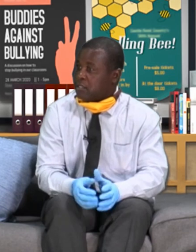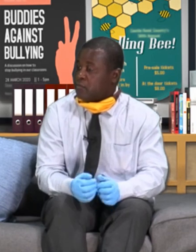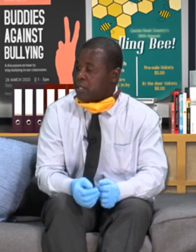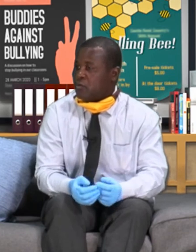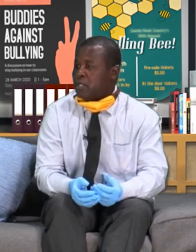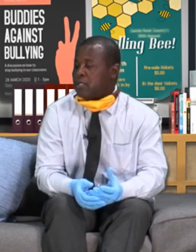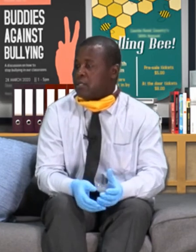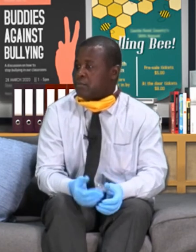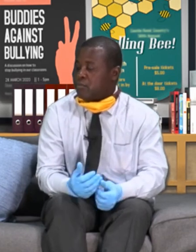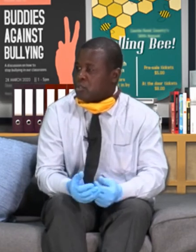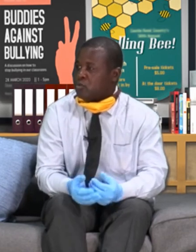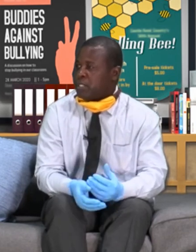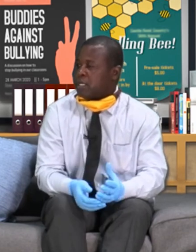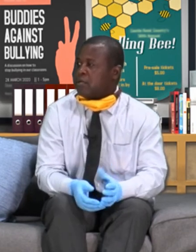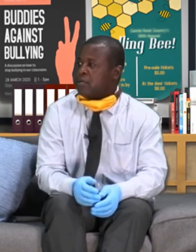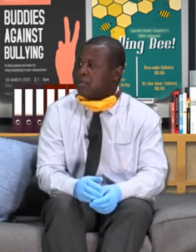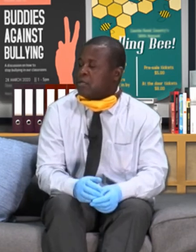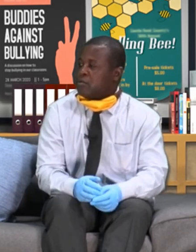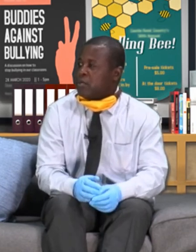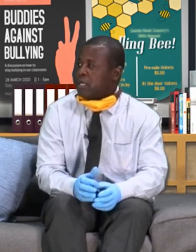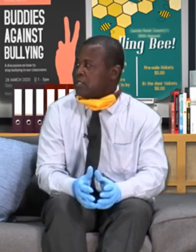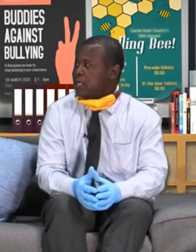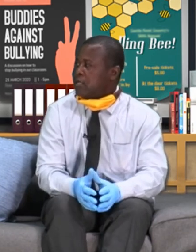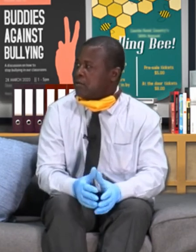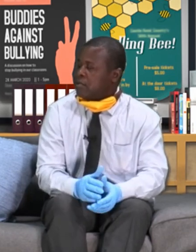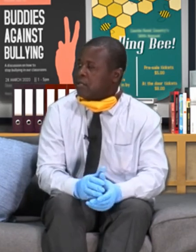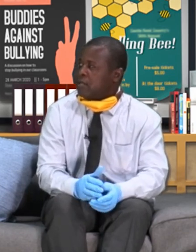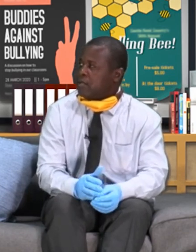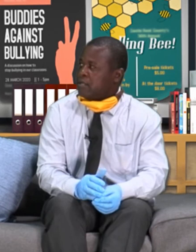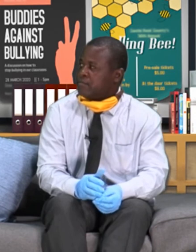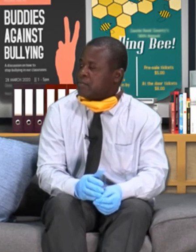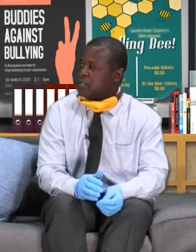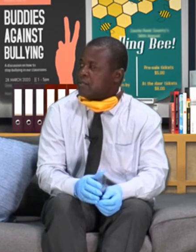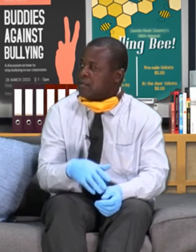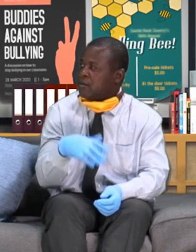think it's very good that these books should be taken to areas like